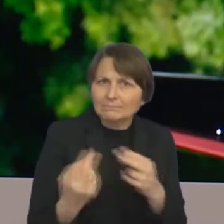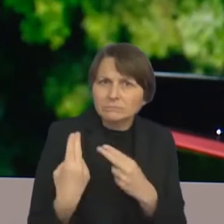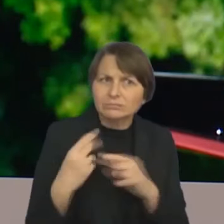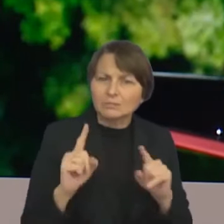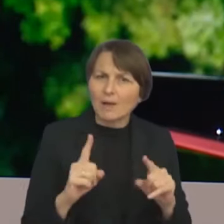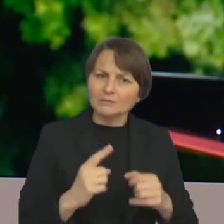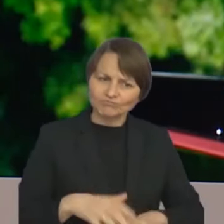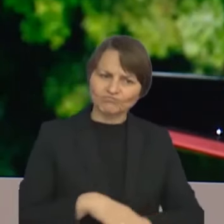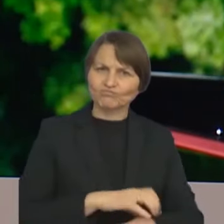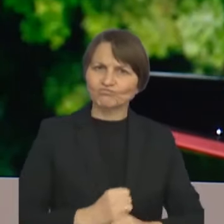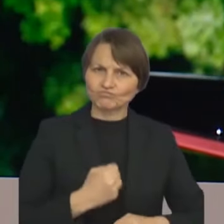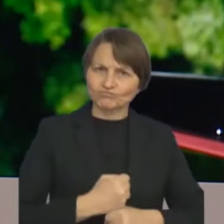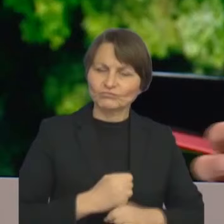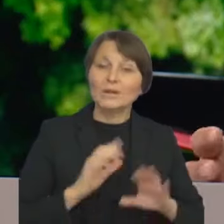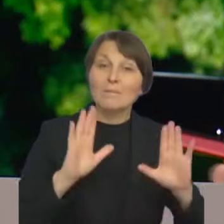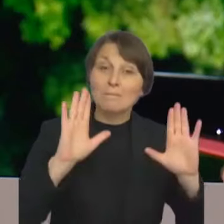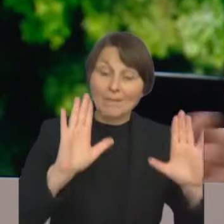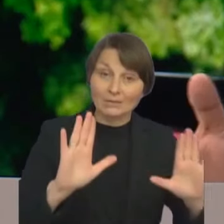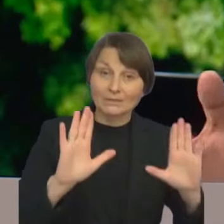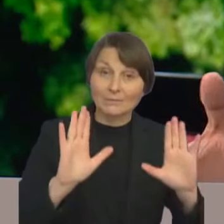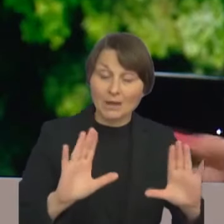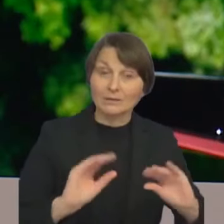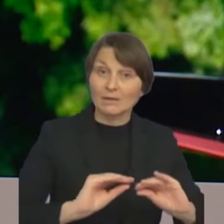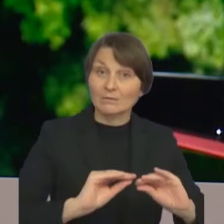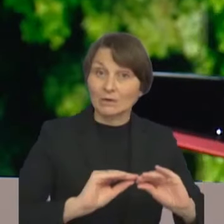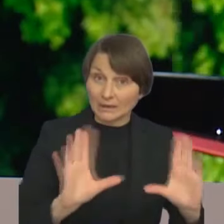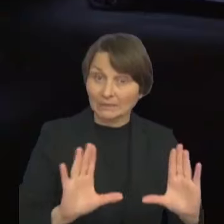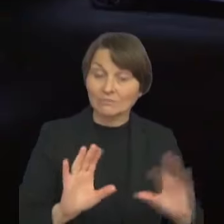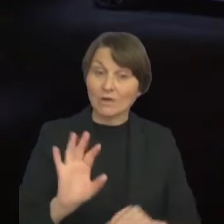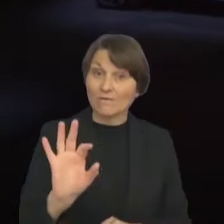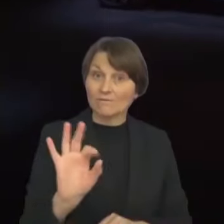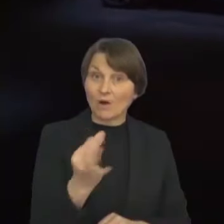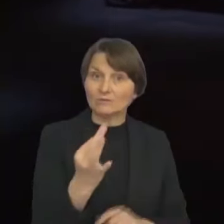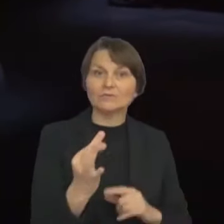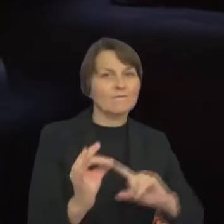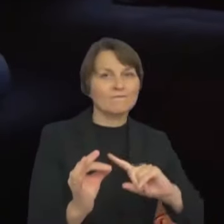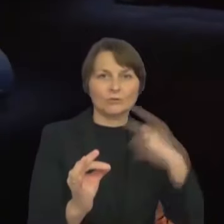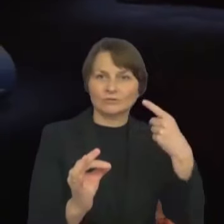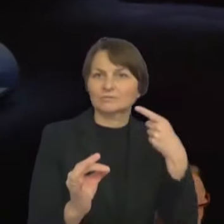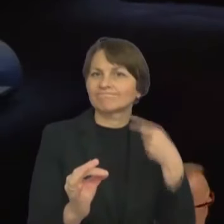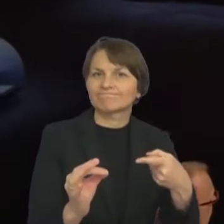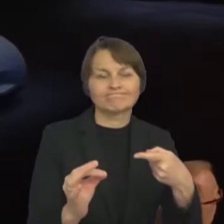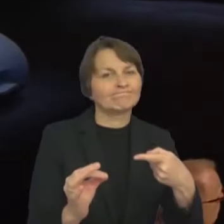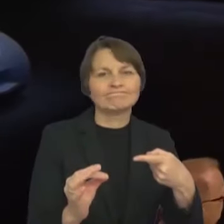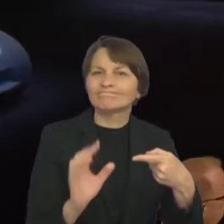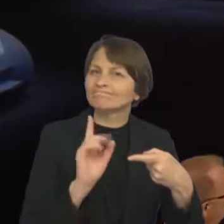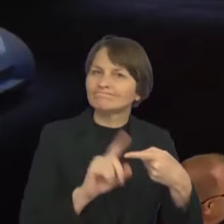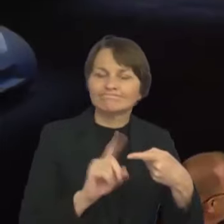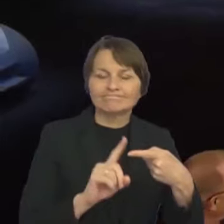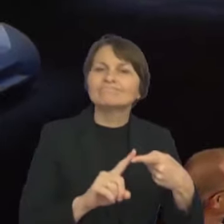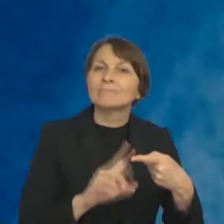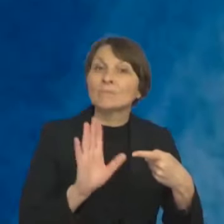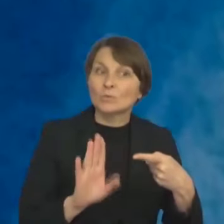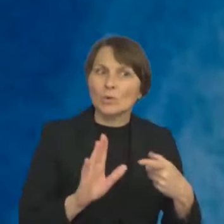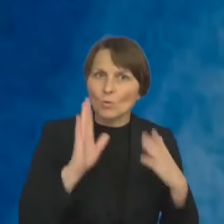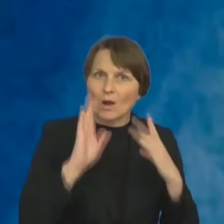clearly, France now is a priority for us in the sense that, you know, we are going to revolutionize the